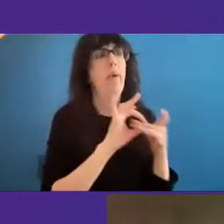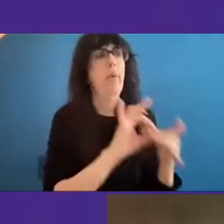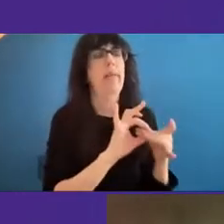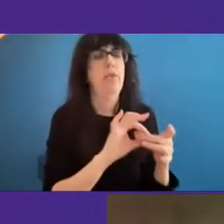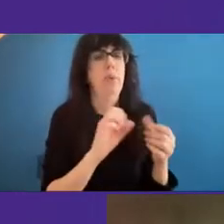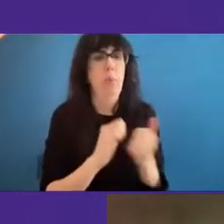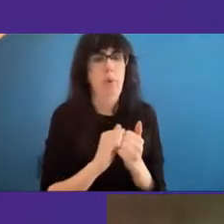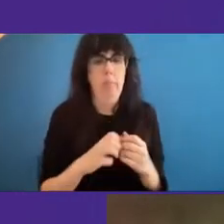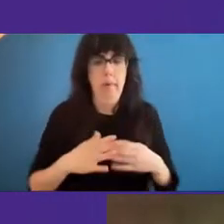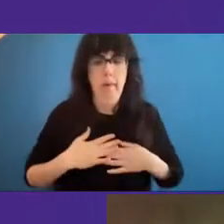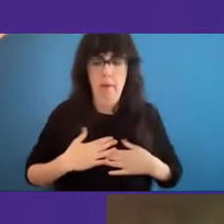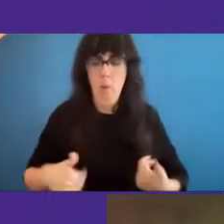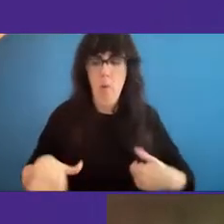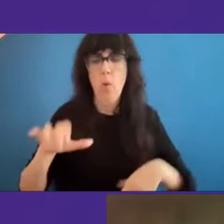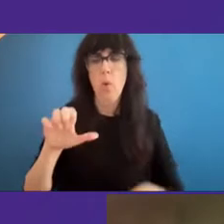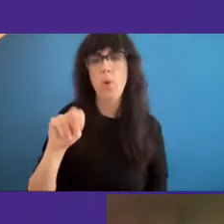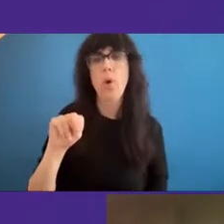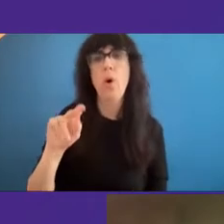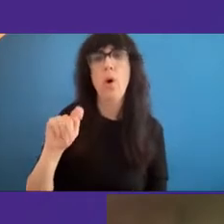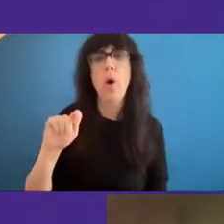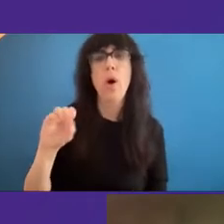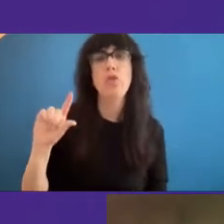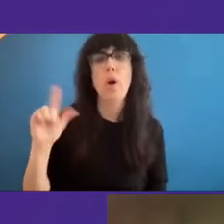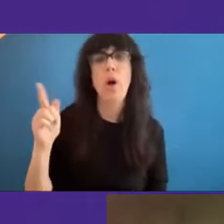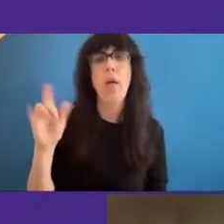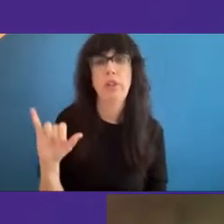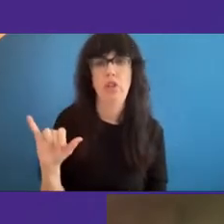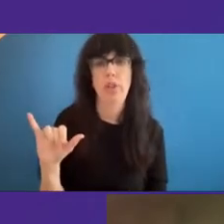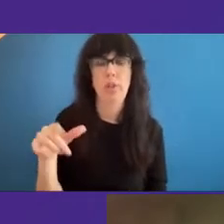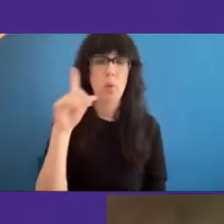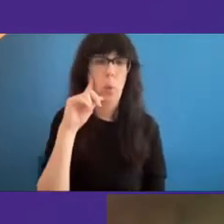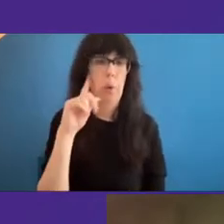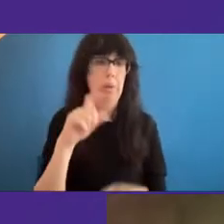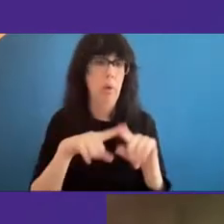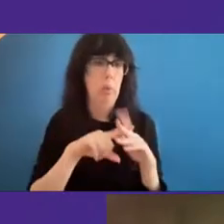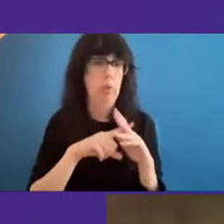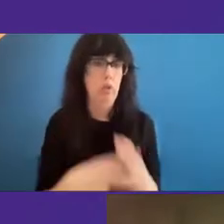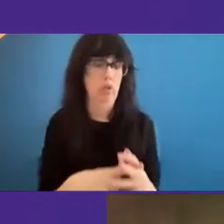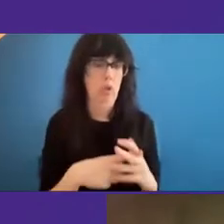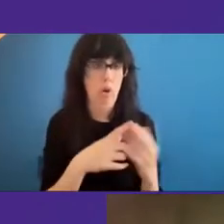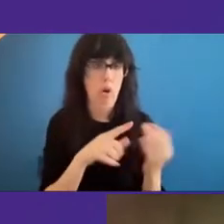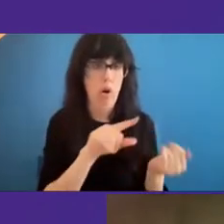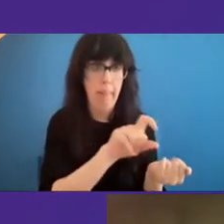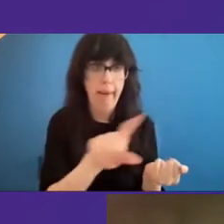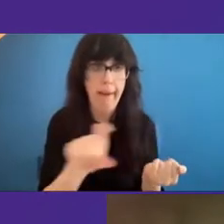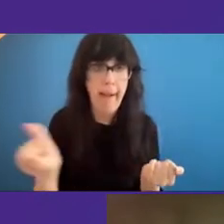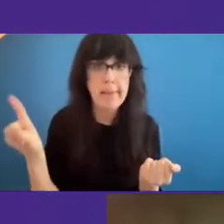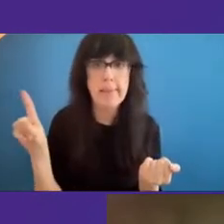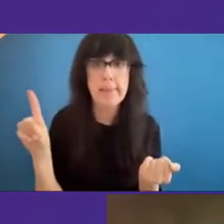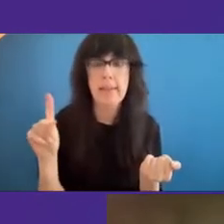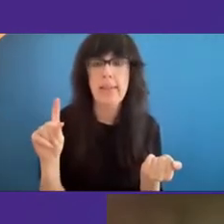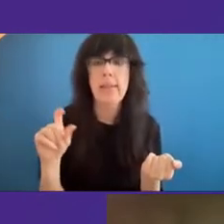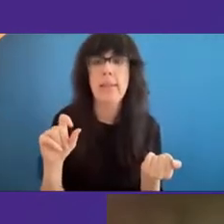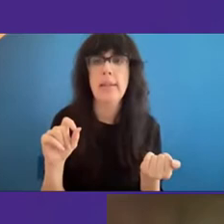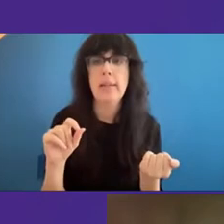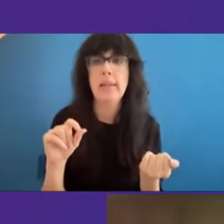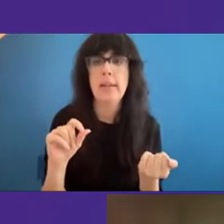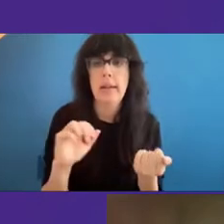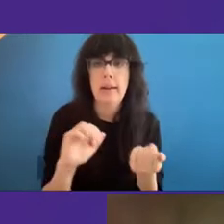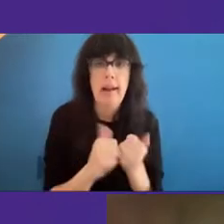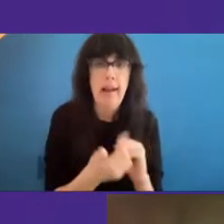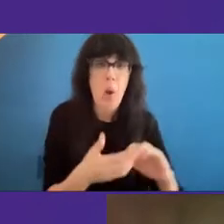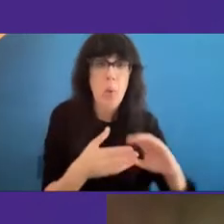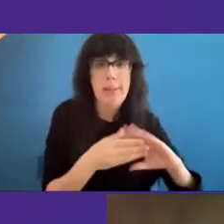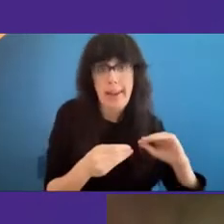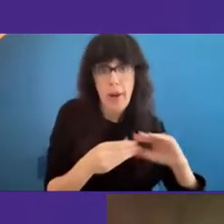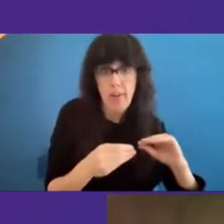ontology. And I thought we could start our conversation this morning by asking, how is narrative